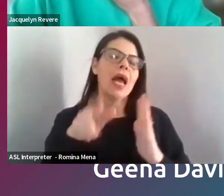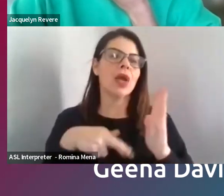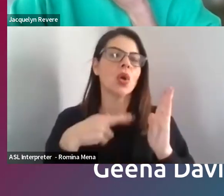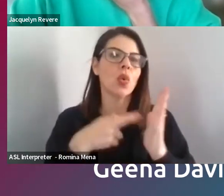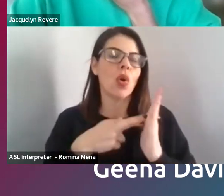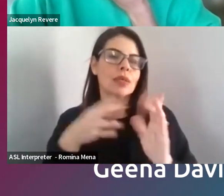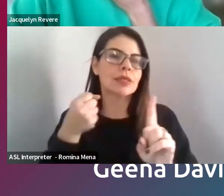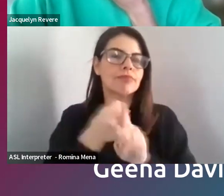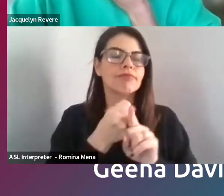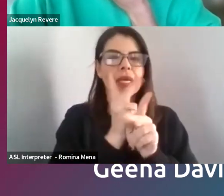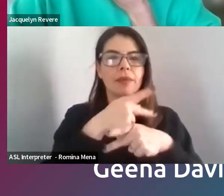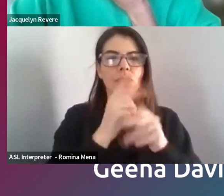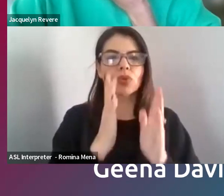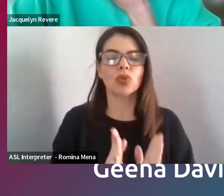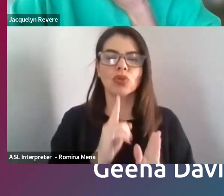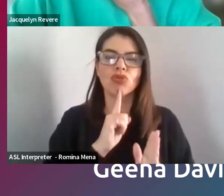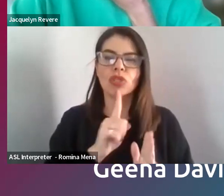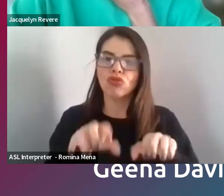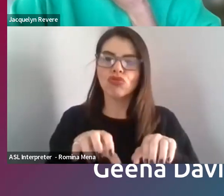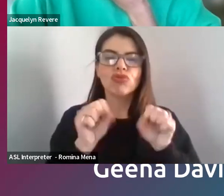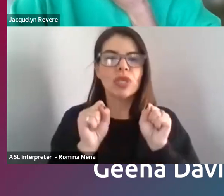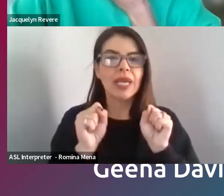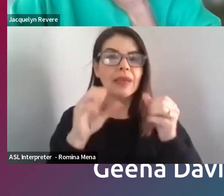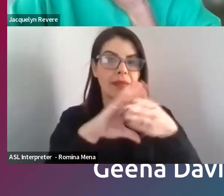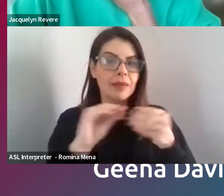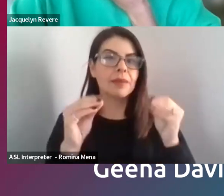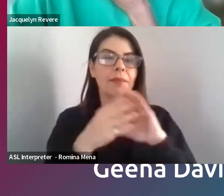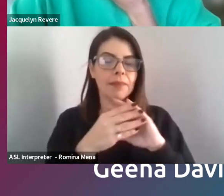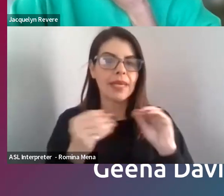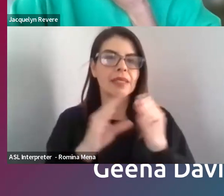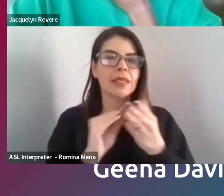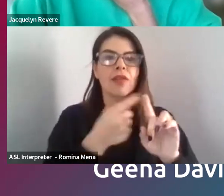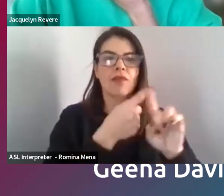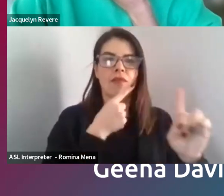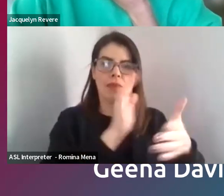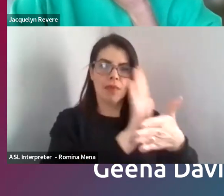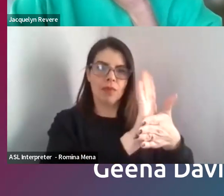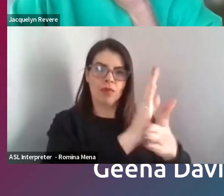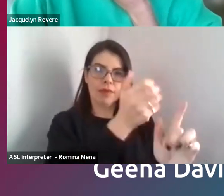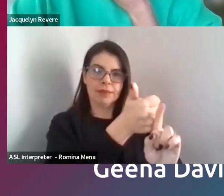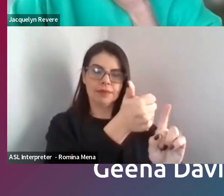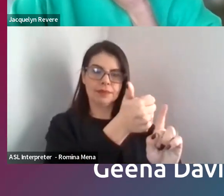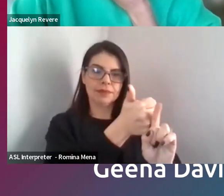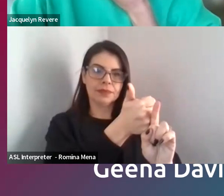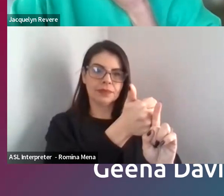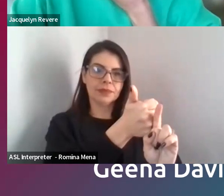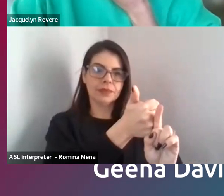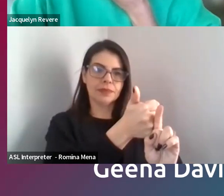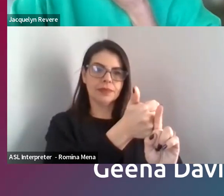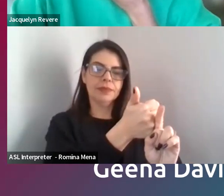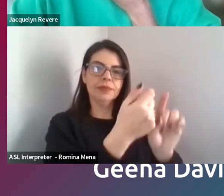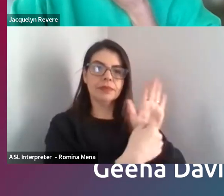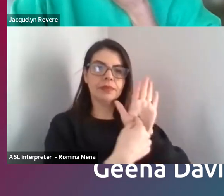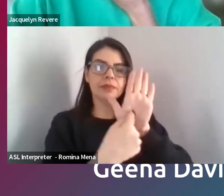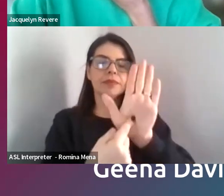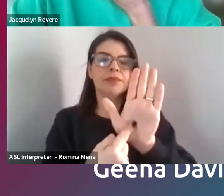producer was essentially to take the messages of the film and present them